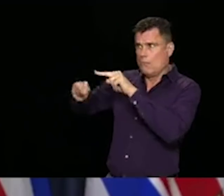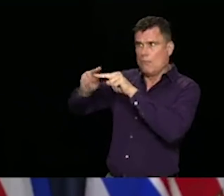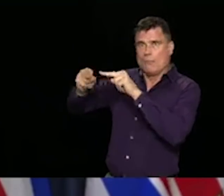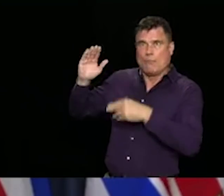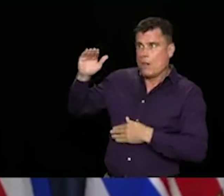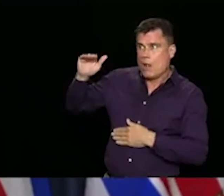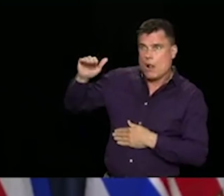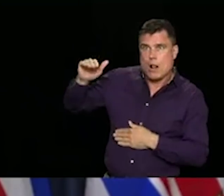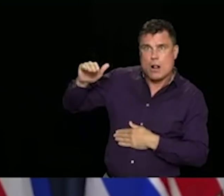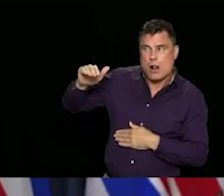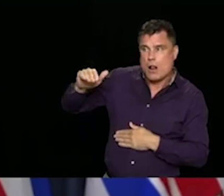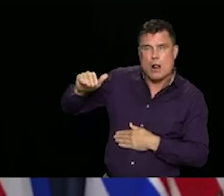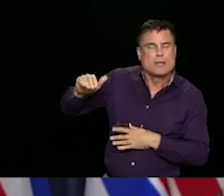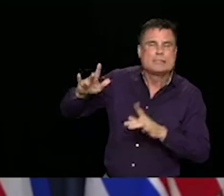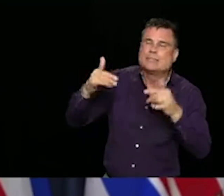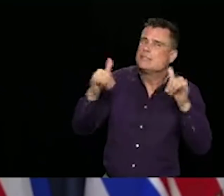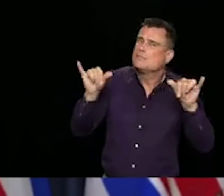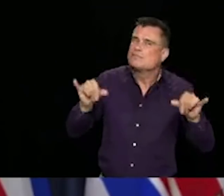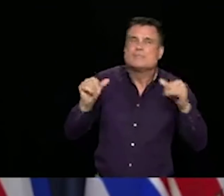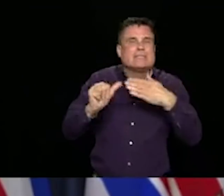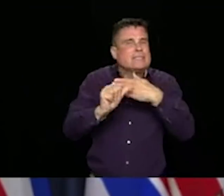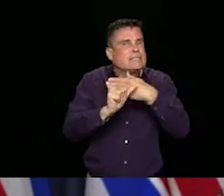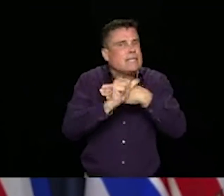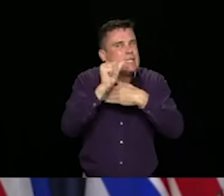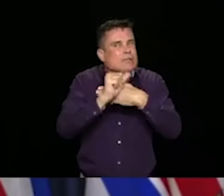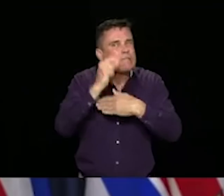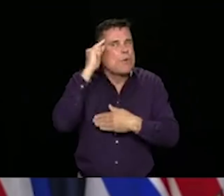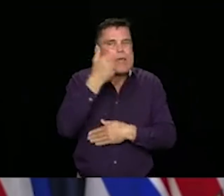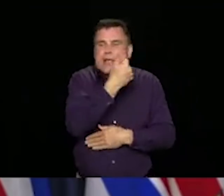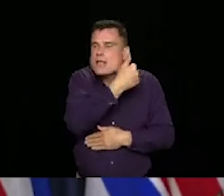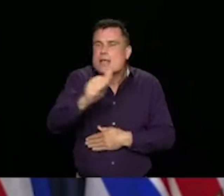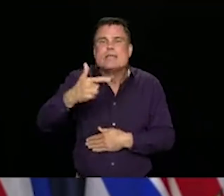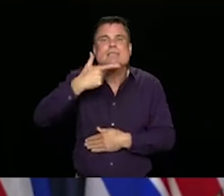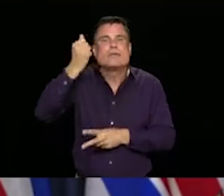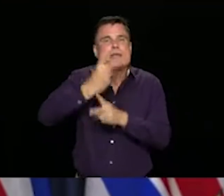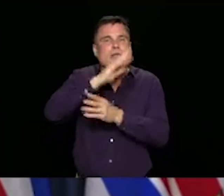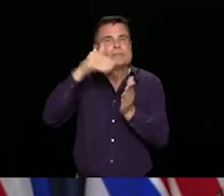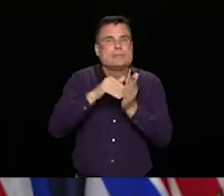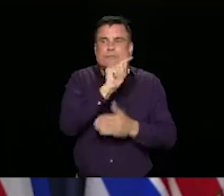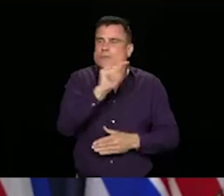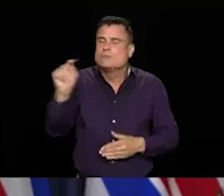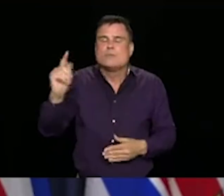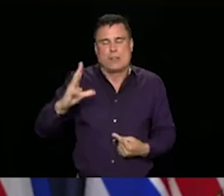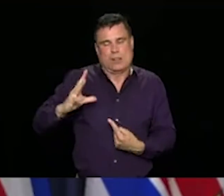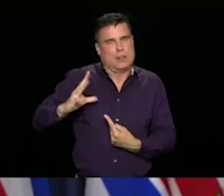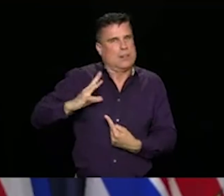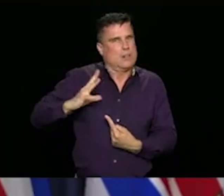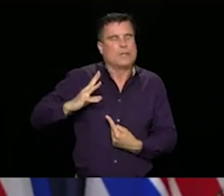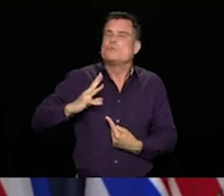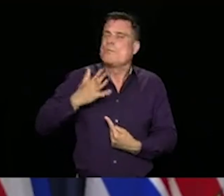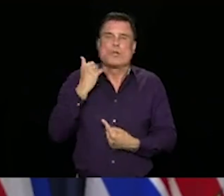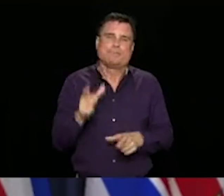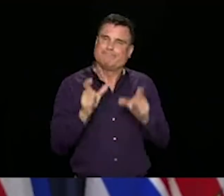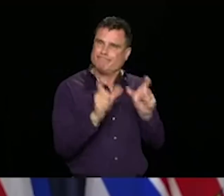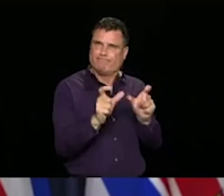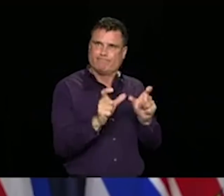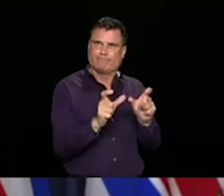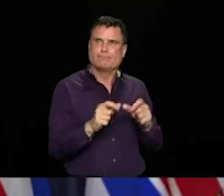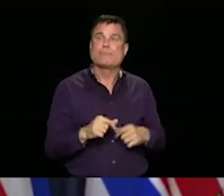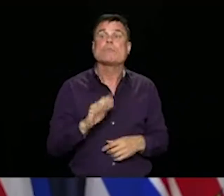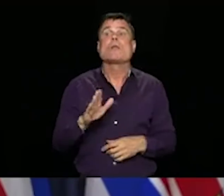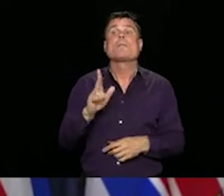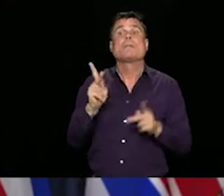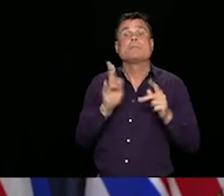that. I wanted to note that we have 37 people hospitalized. That's down 2 from Saturday's briefing.